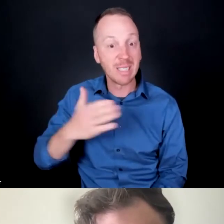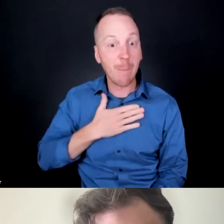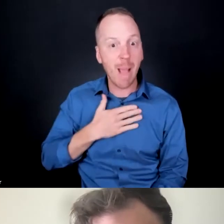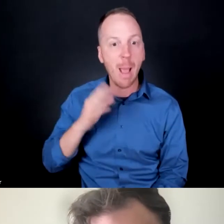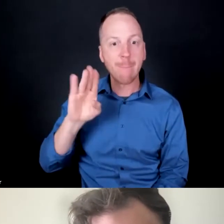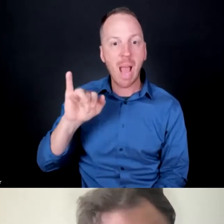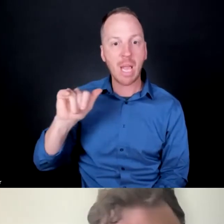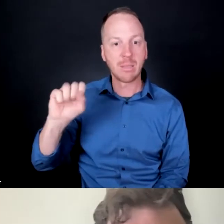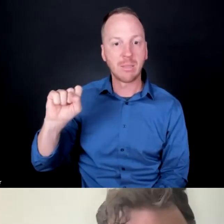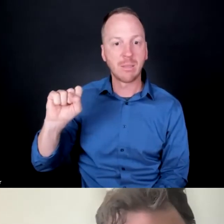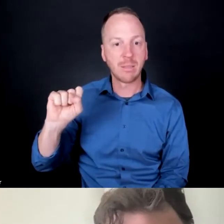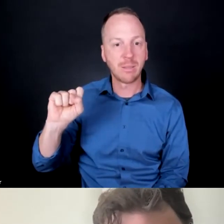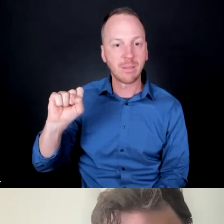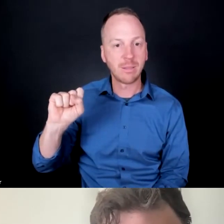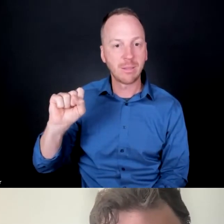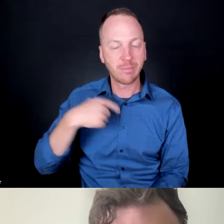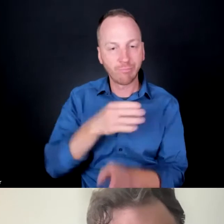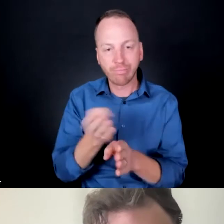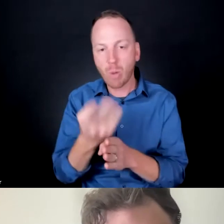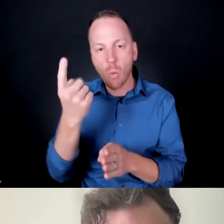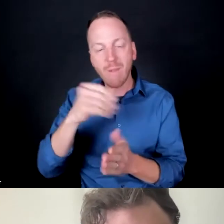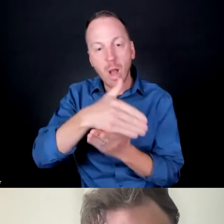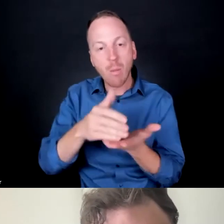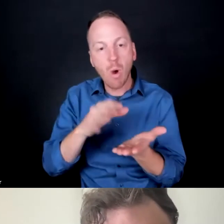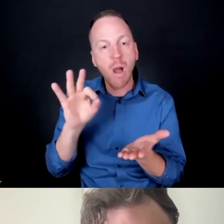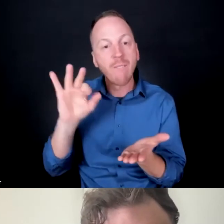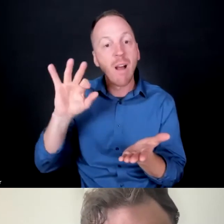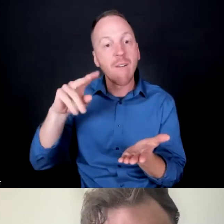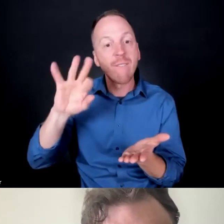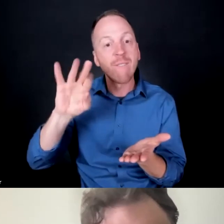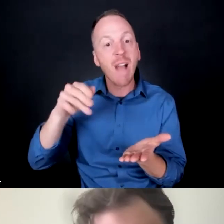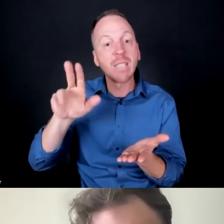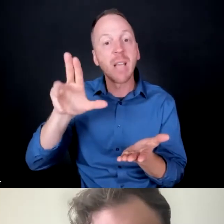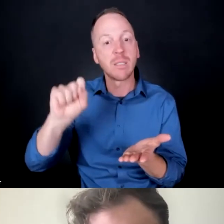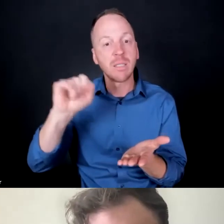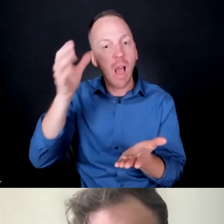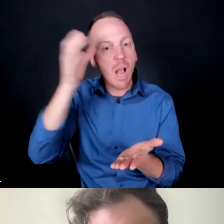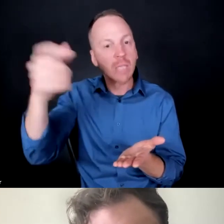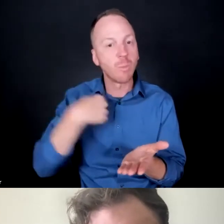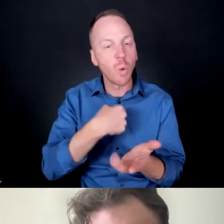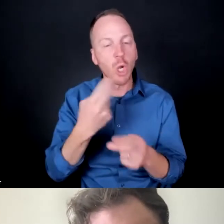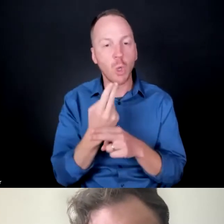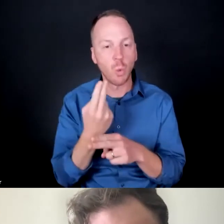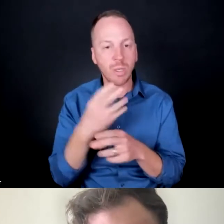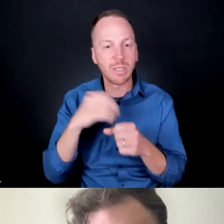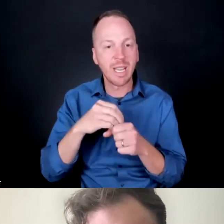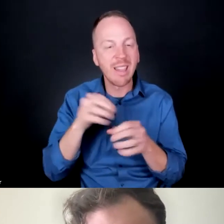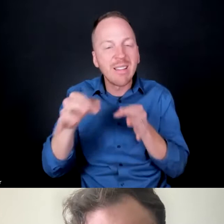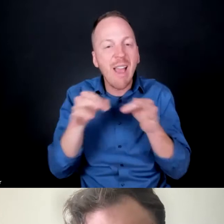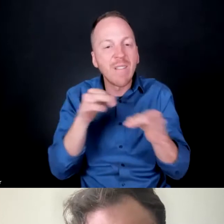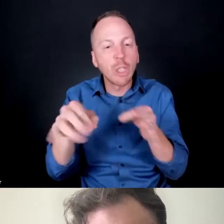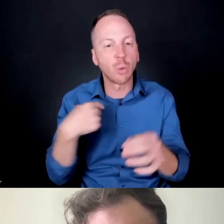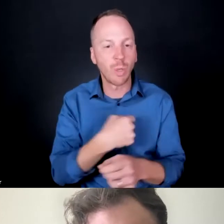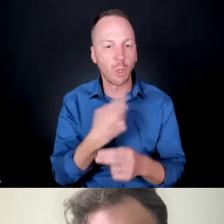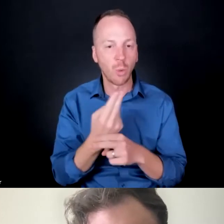of the components of this physis is the concepts that we use and the definitions that we